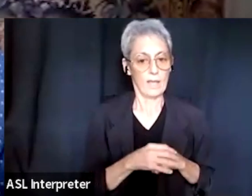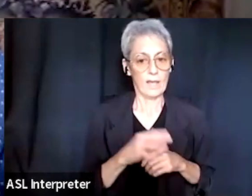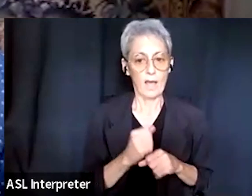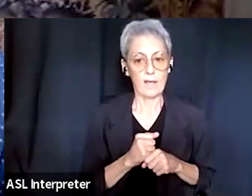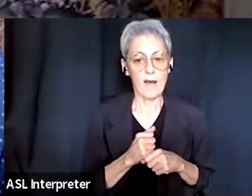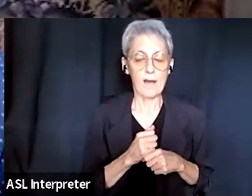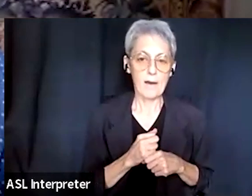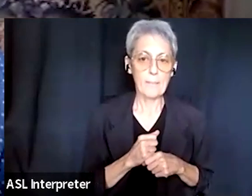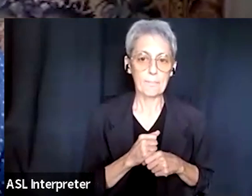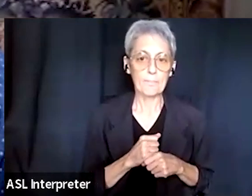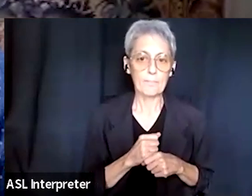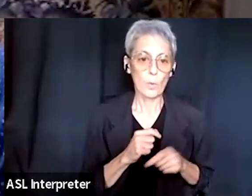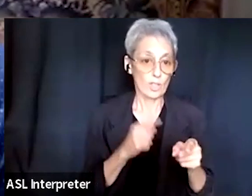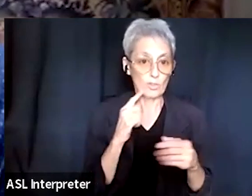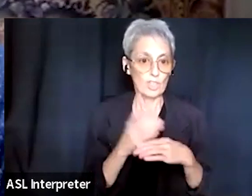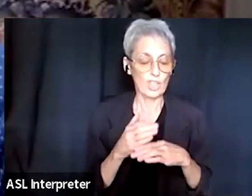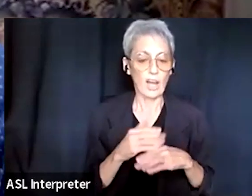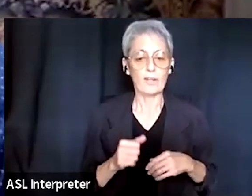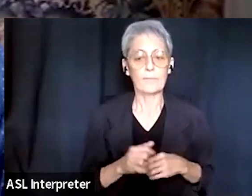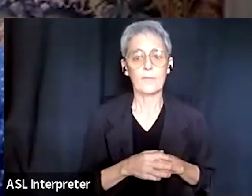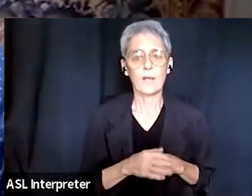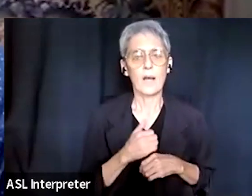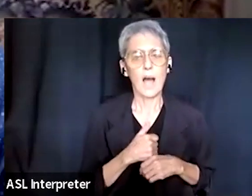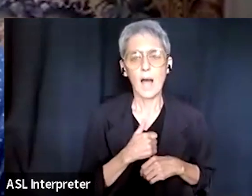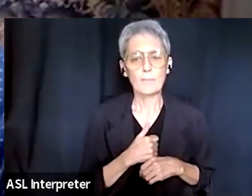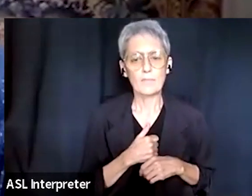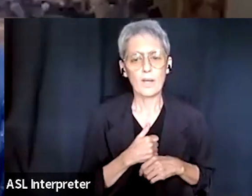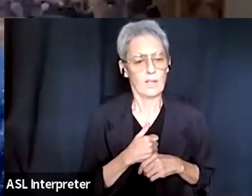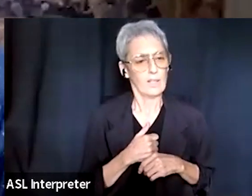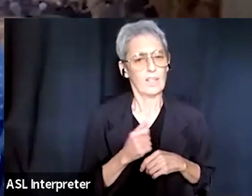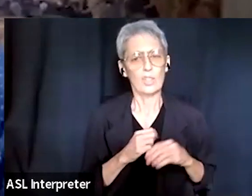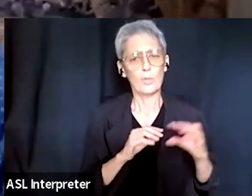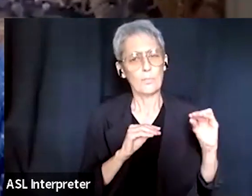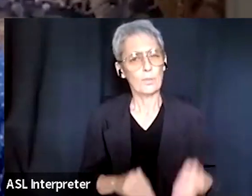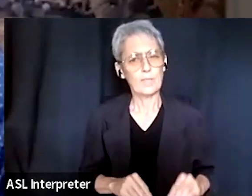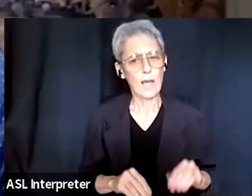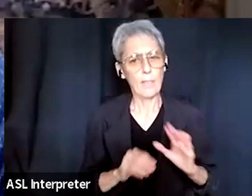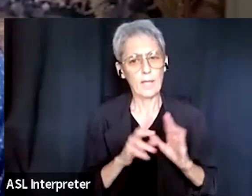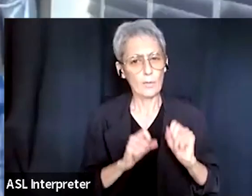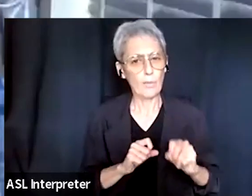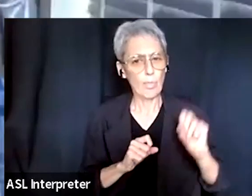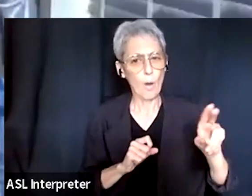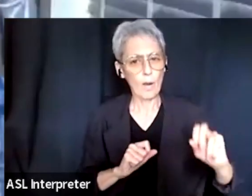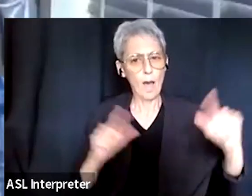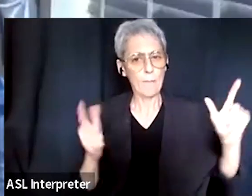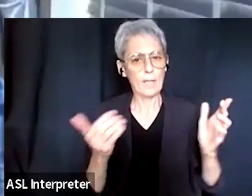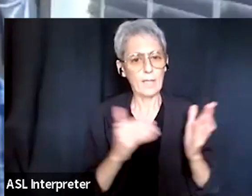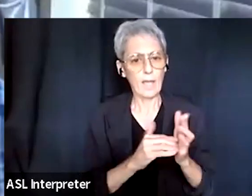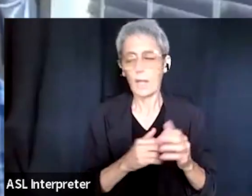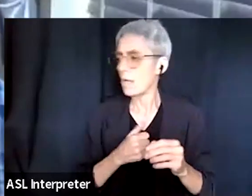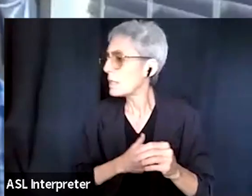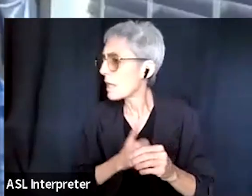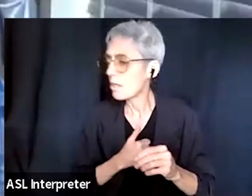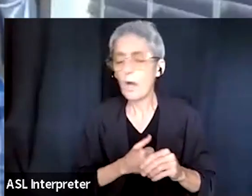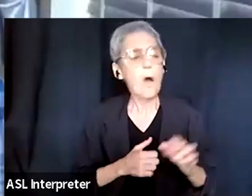you were sharing. I'm sorry, you put the model down. If you could throw it up there one more time. Yes, sorry. No